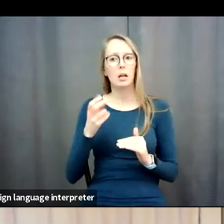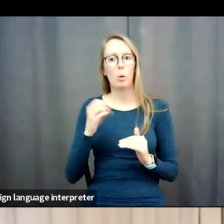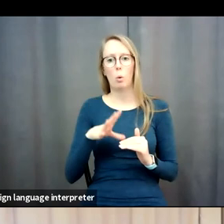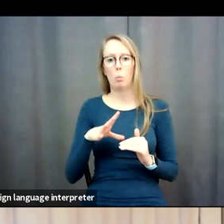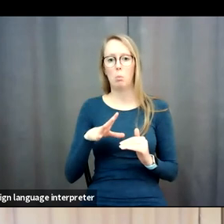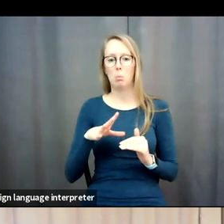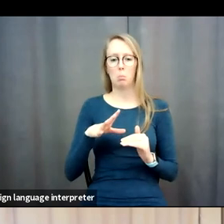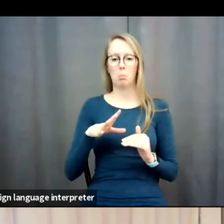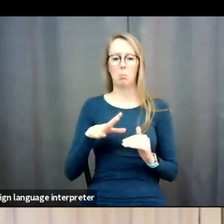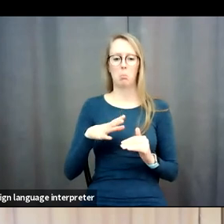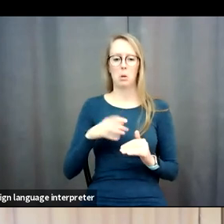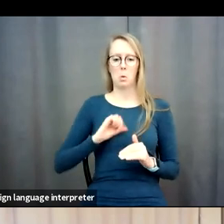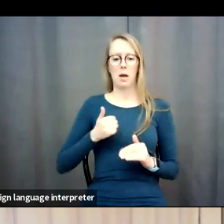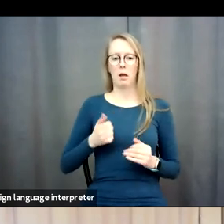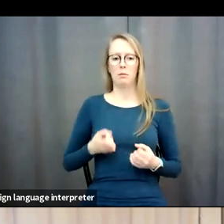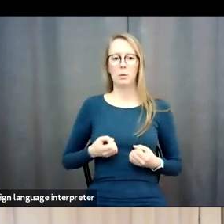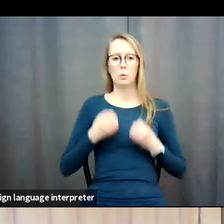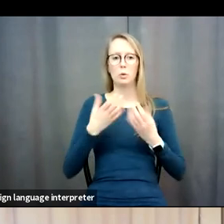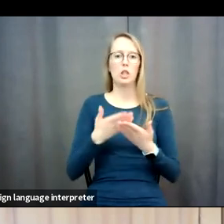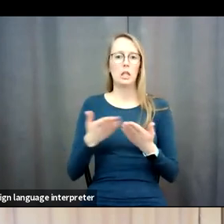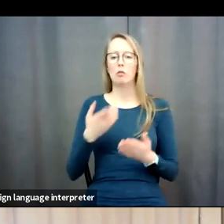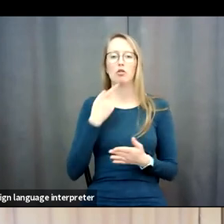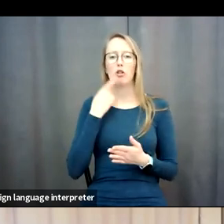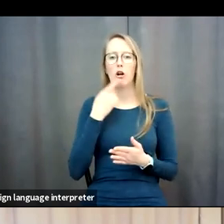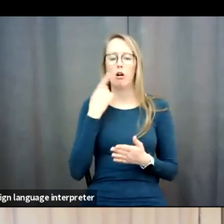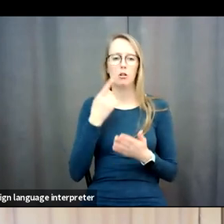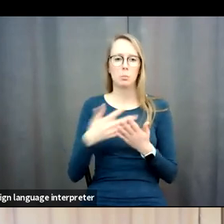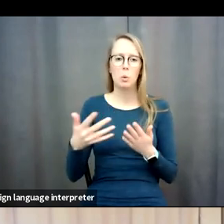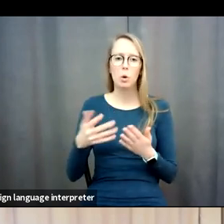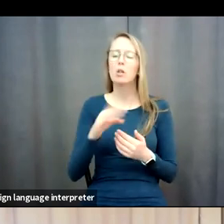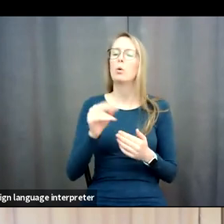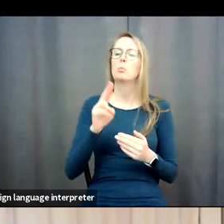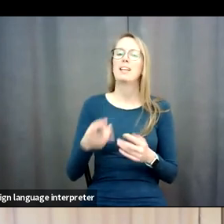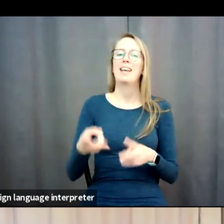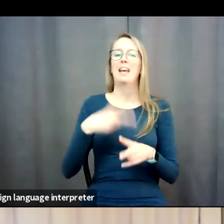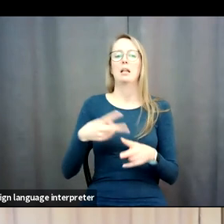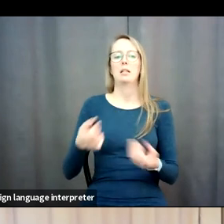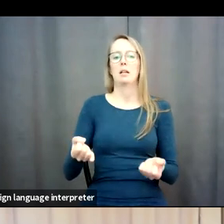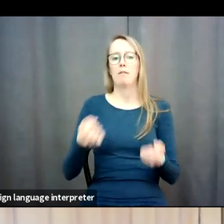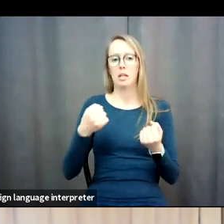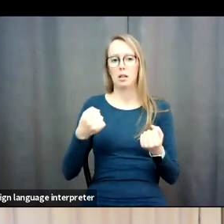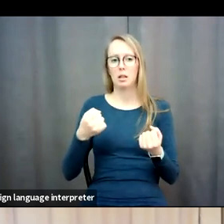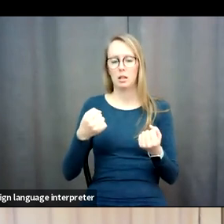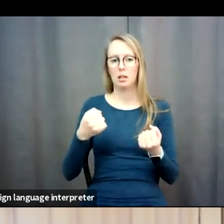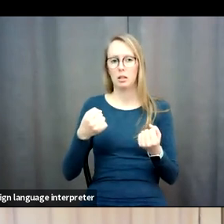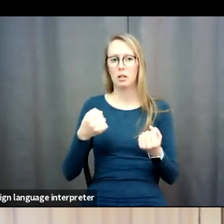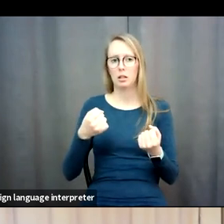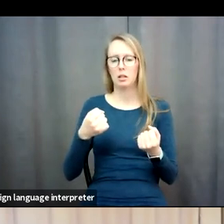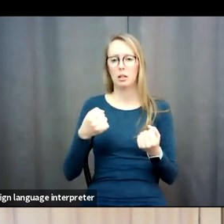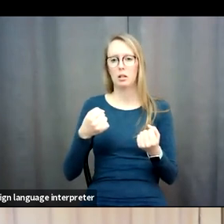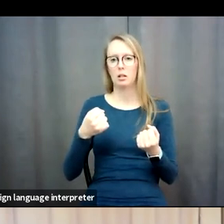yourself with spoken words, then it's extra important that it should